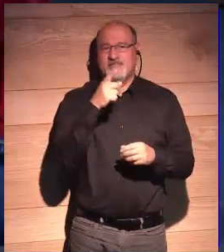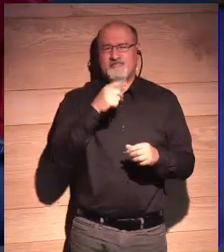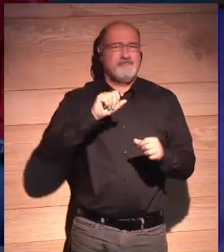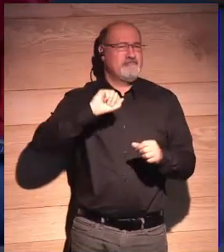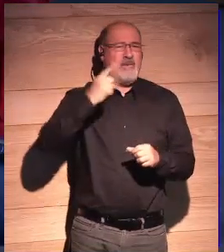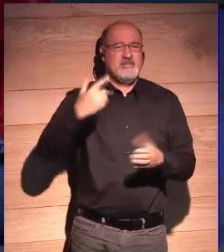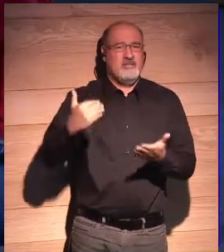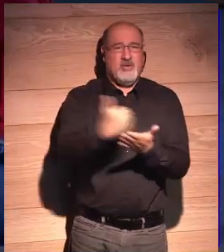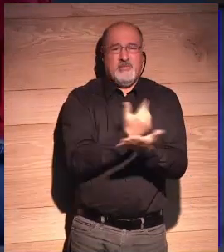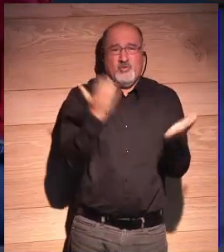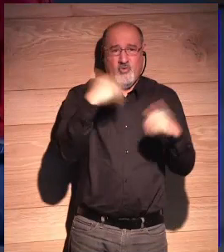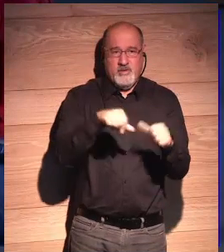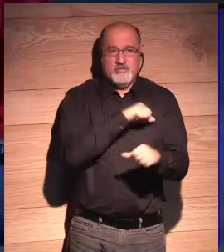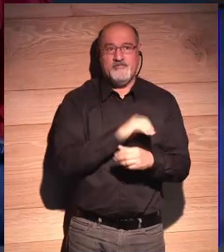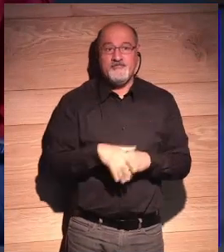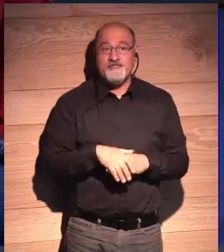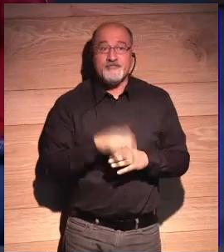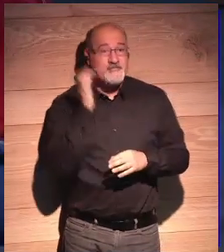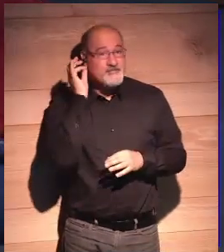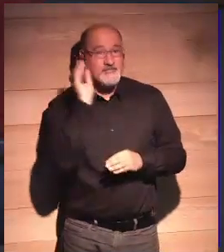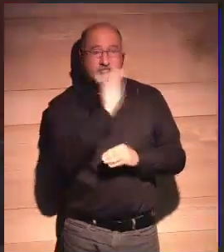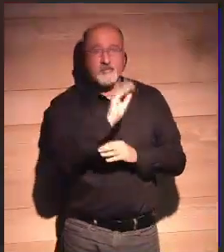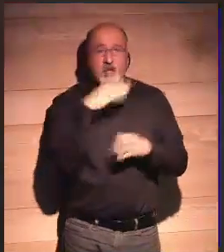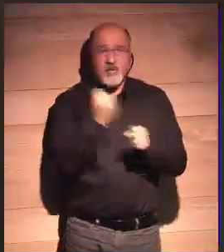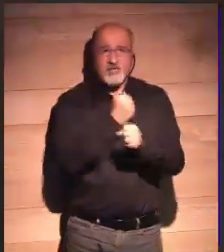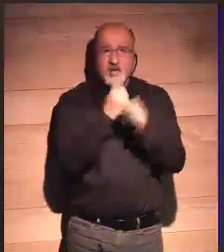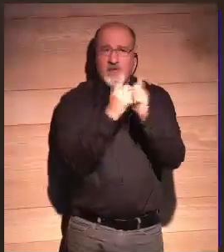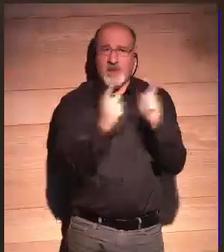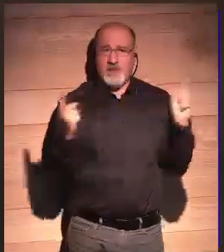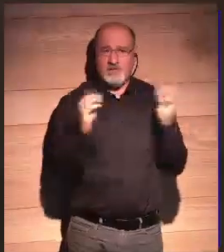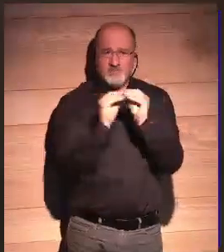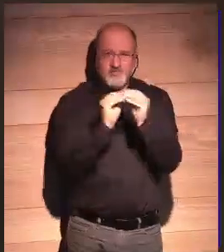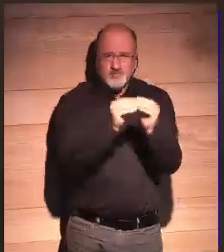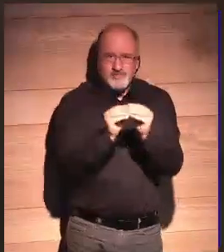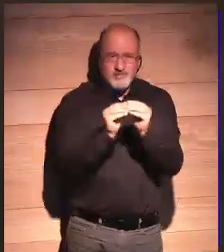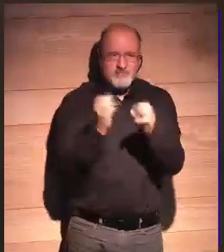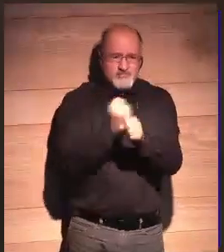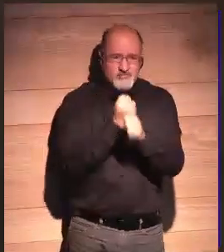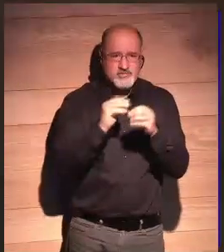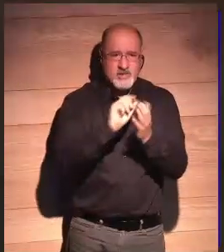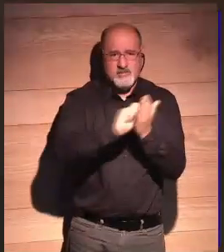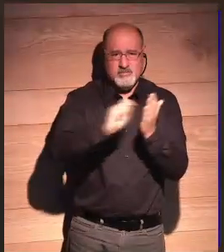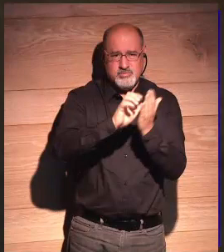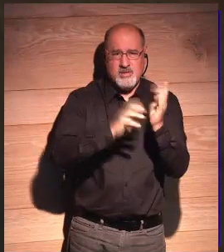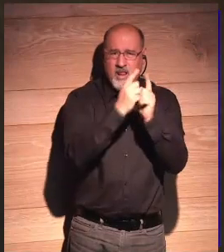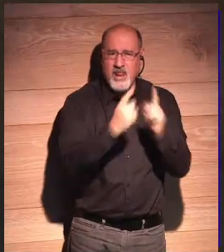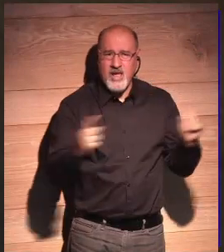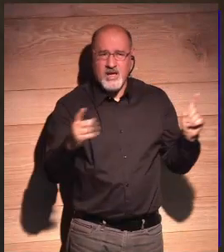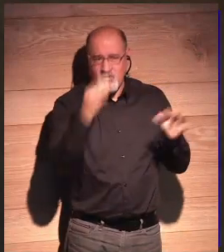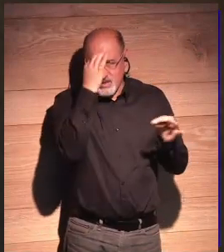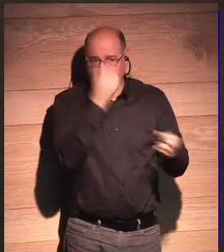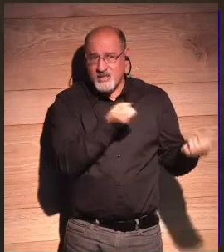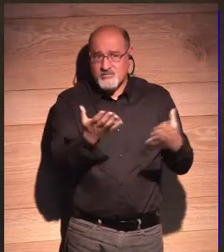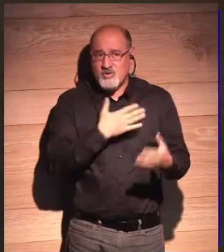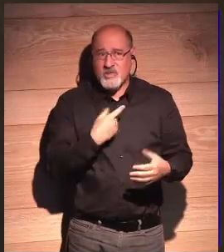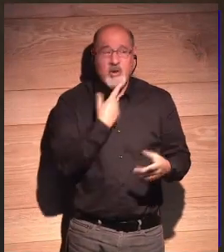De hecho, ahora estás trabajando en... Right now, you're working on a long piece of work. We know that you don't want to give us many details, but